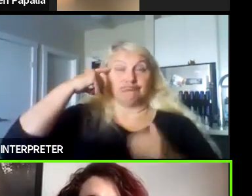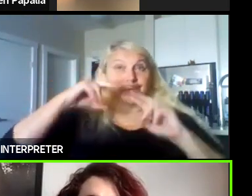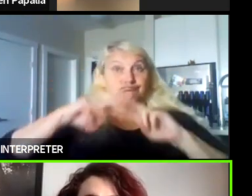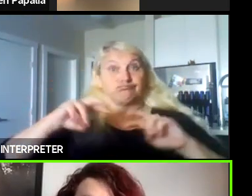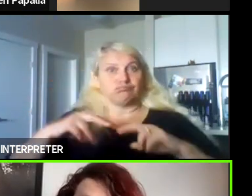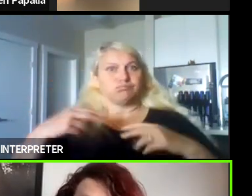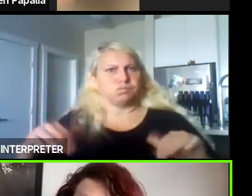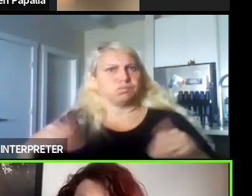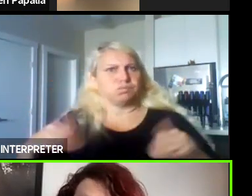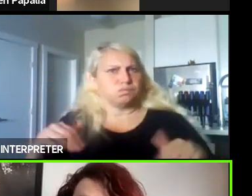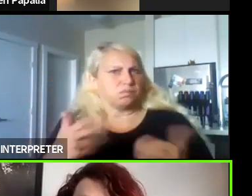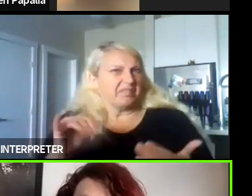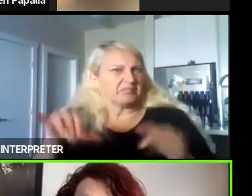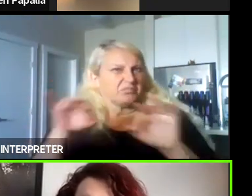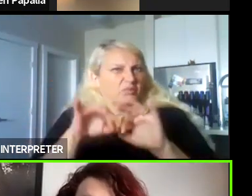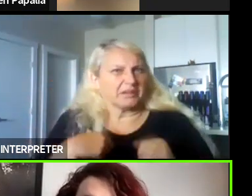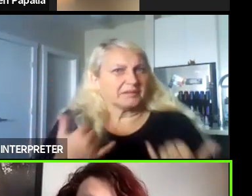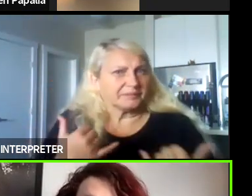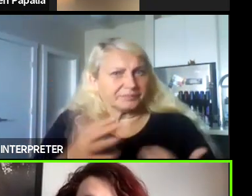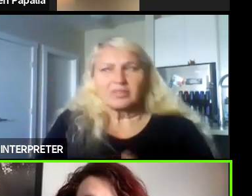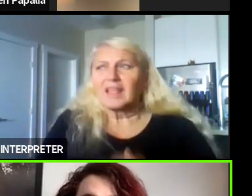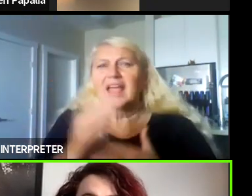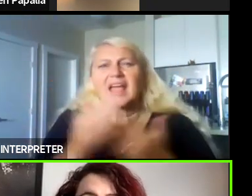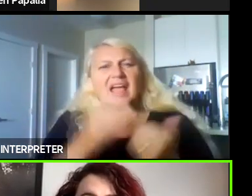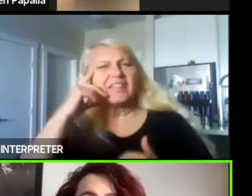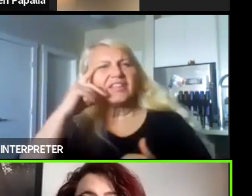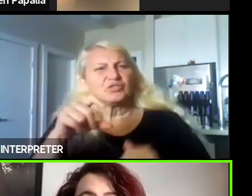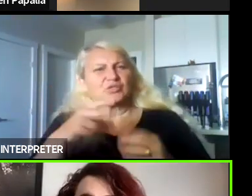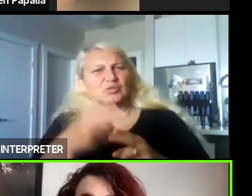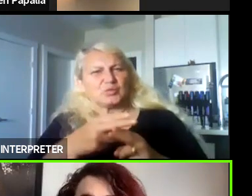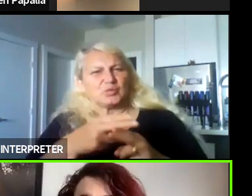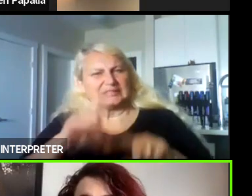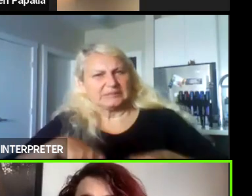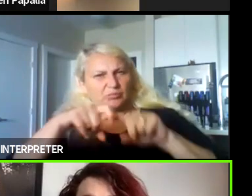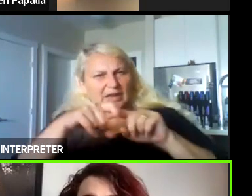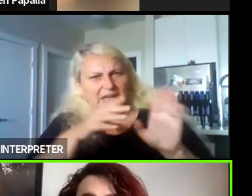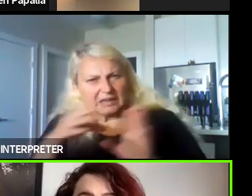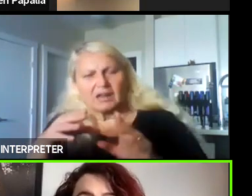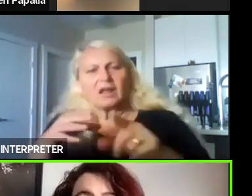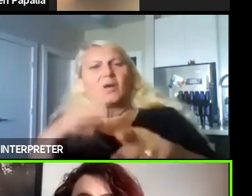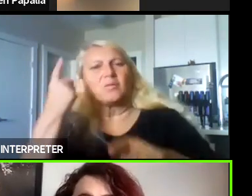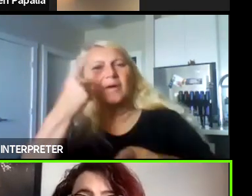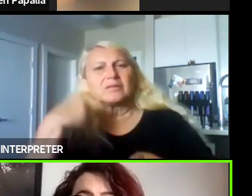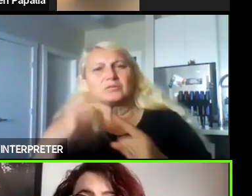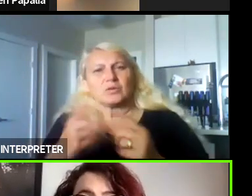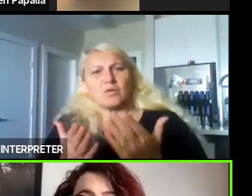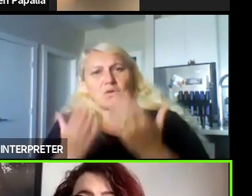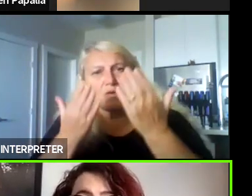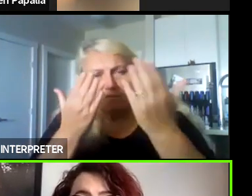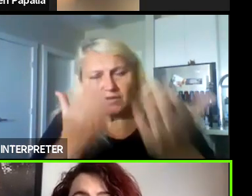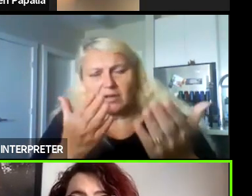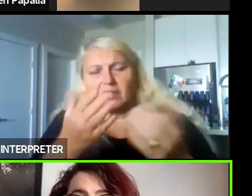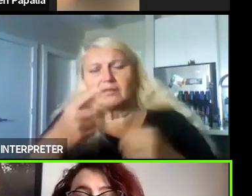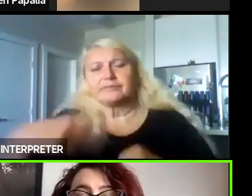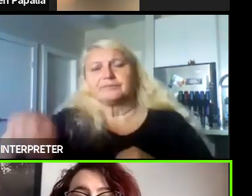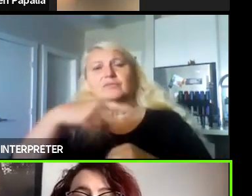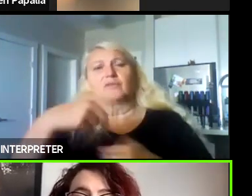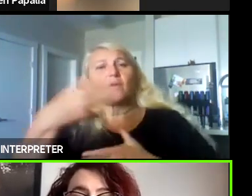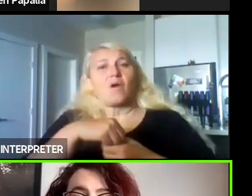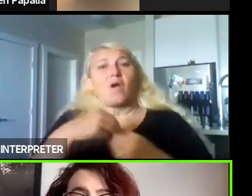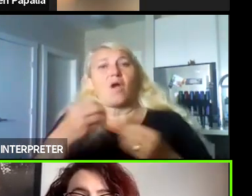And one thing we wanted, I think we'll shift into a break right now. One thing we wanted to do is offer an embodied opportunity to do